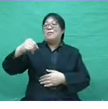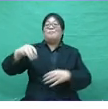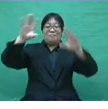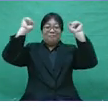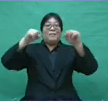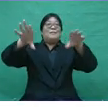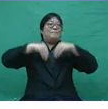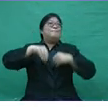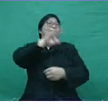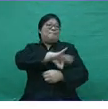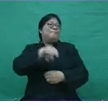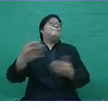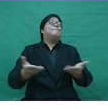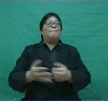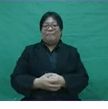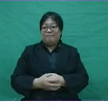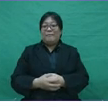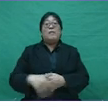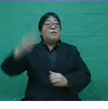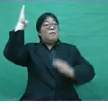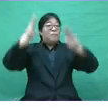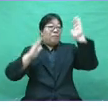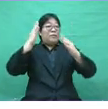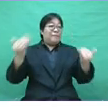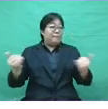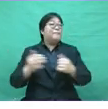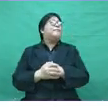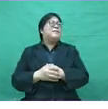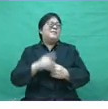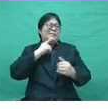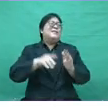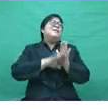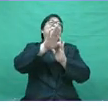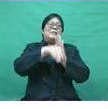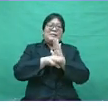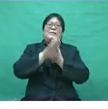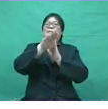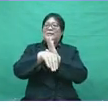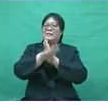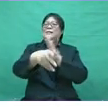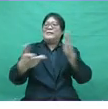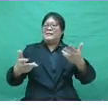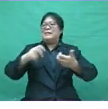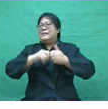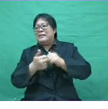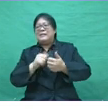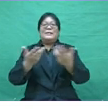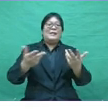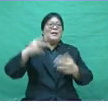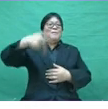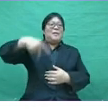from these initiatives. As Malaysia went through a roller coaster of moving in and out of the movement control